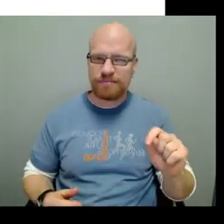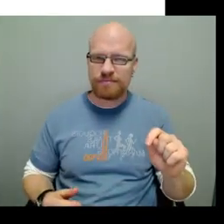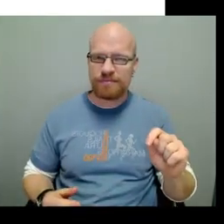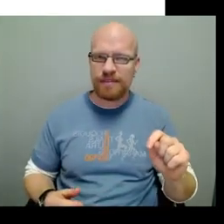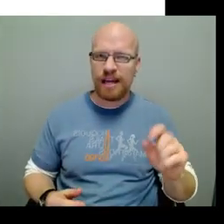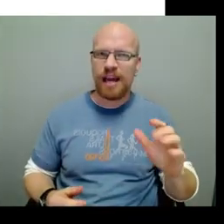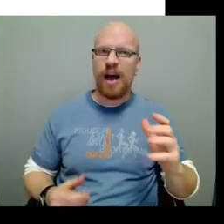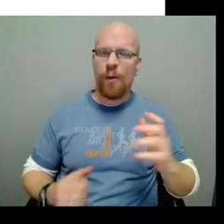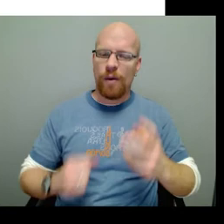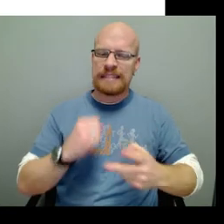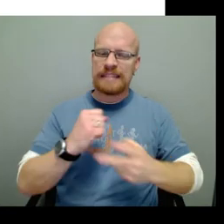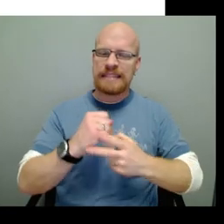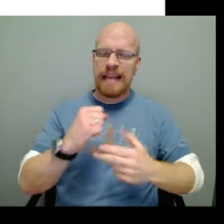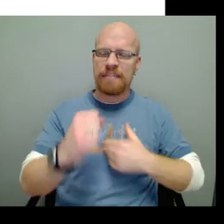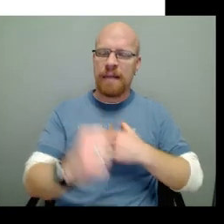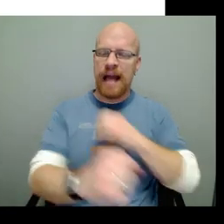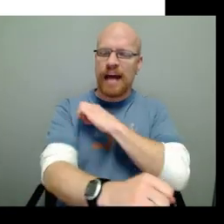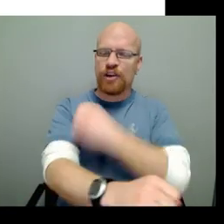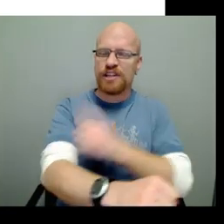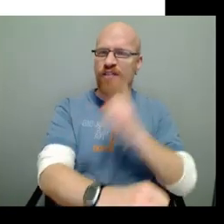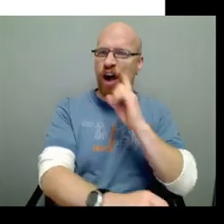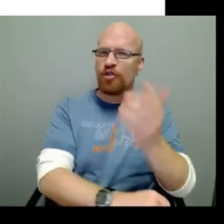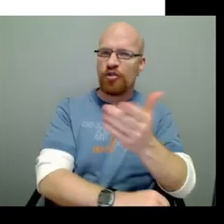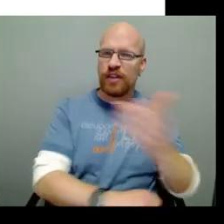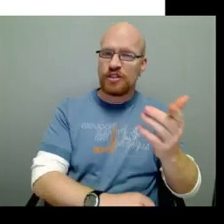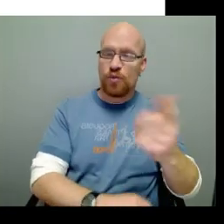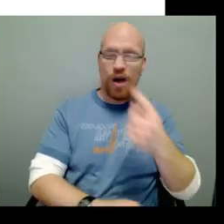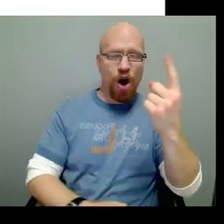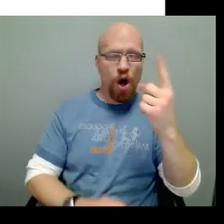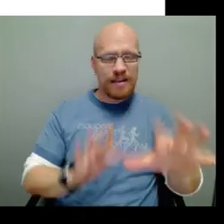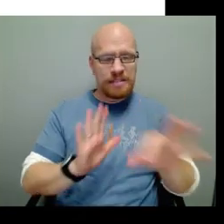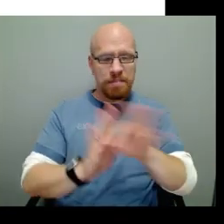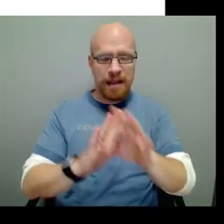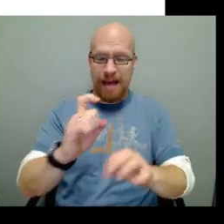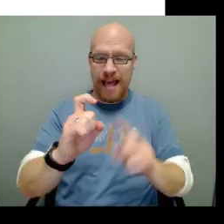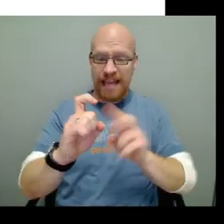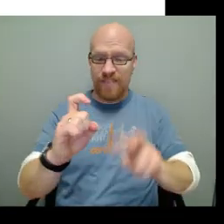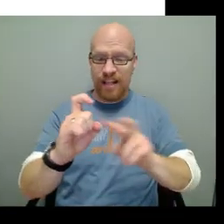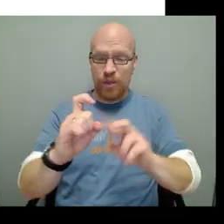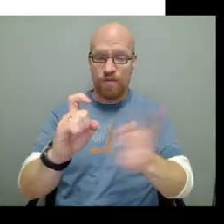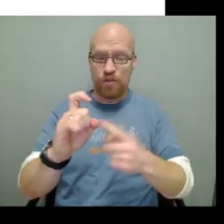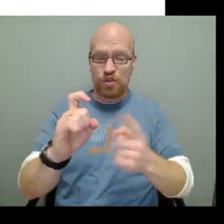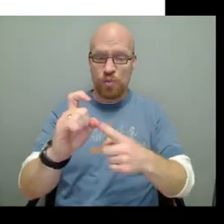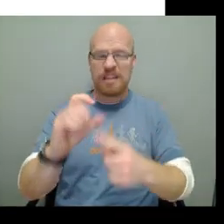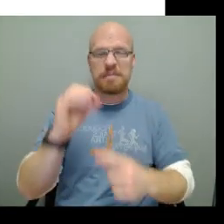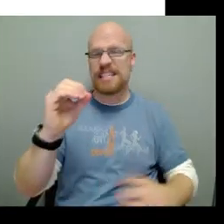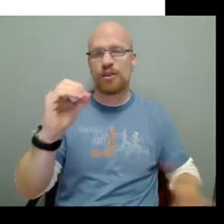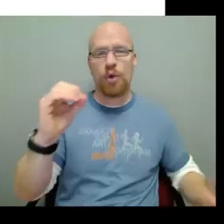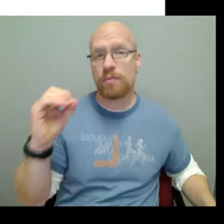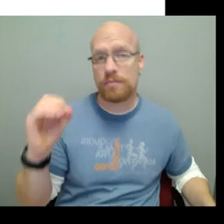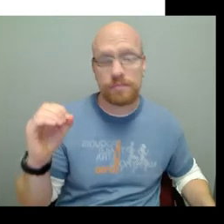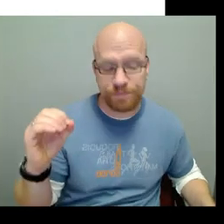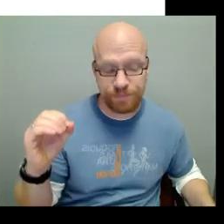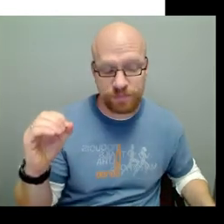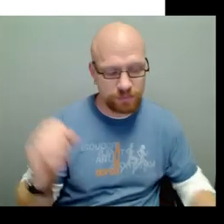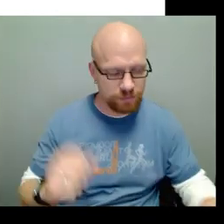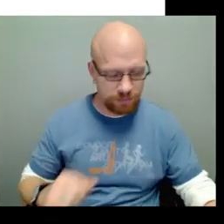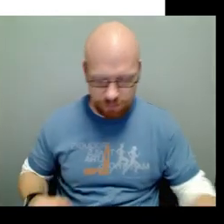efficient. I want to save my energy for other things. So I always pick my x value, first one, to be